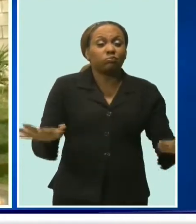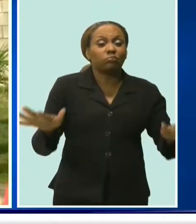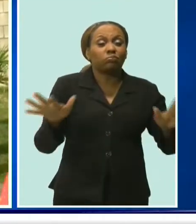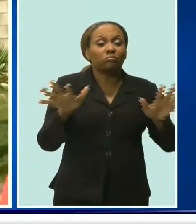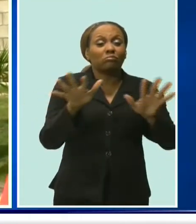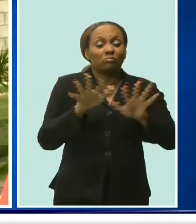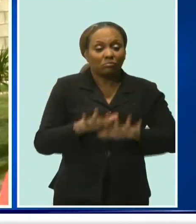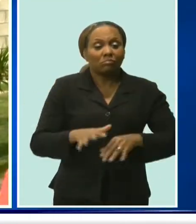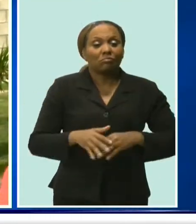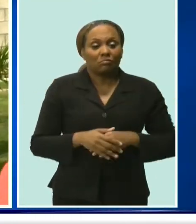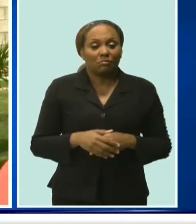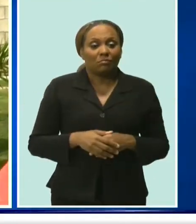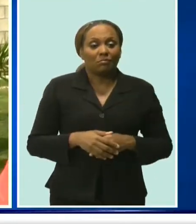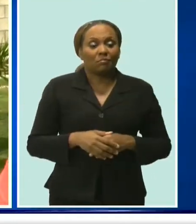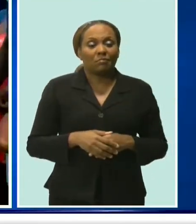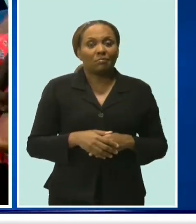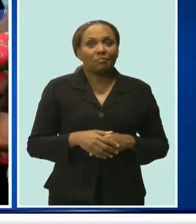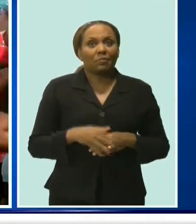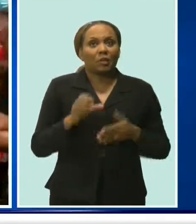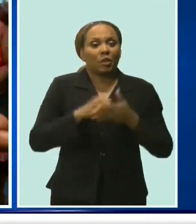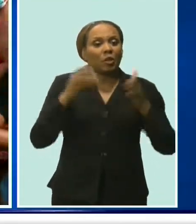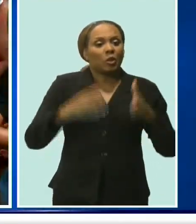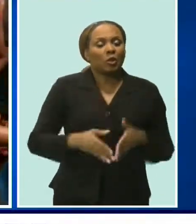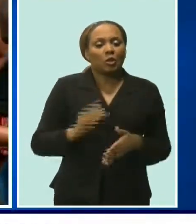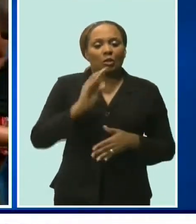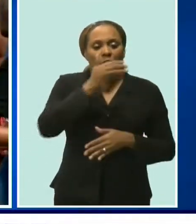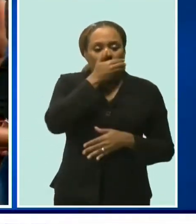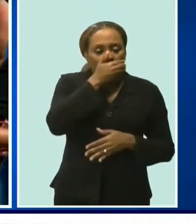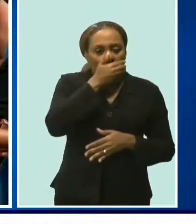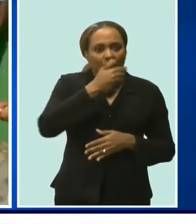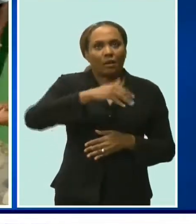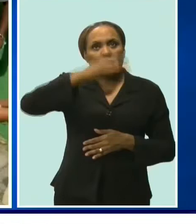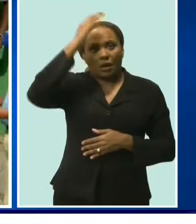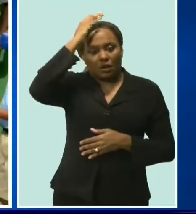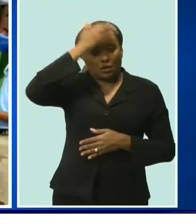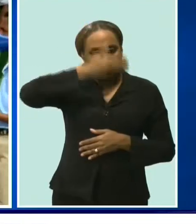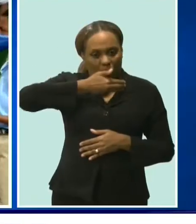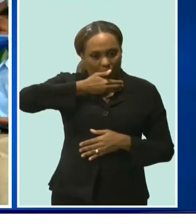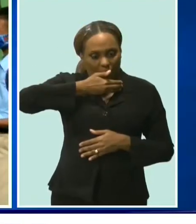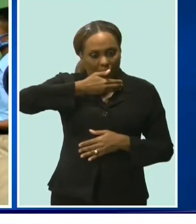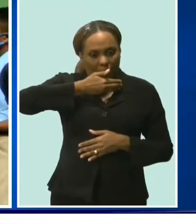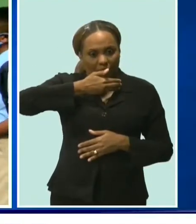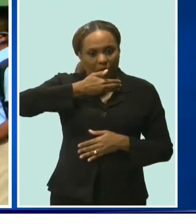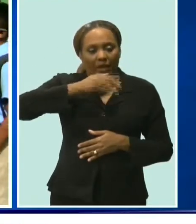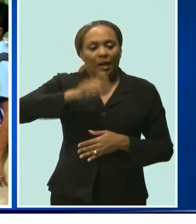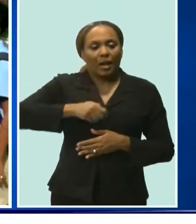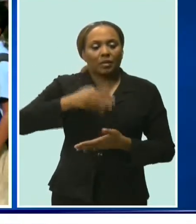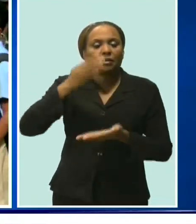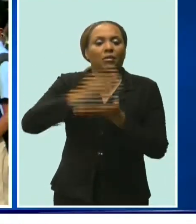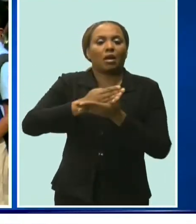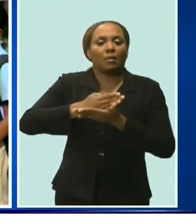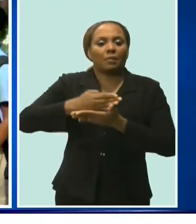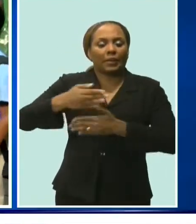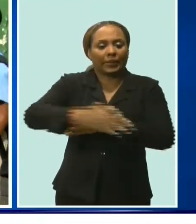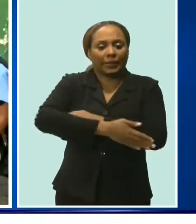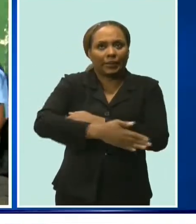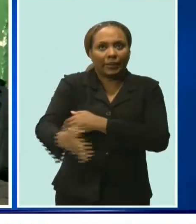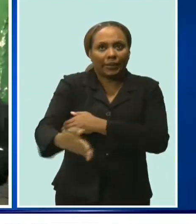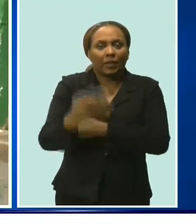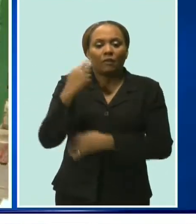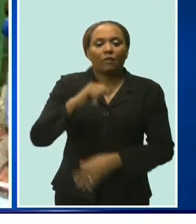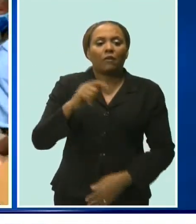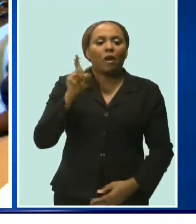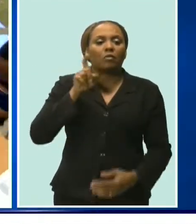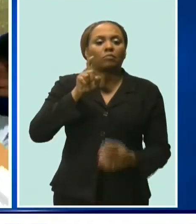previous years. Students wearing face masks and face shields were stopped at the gates for temperature checks and to be